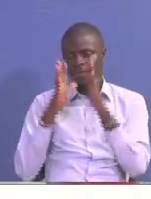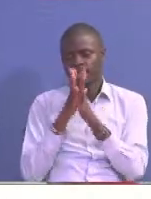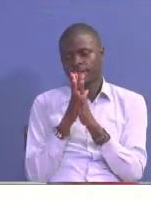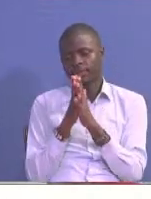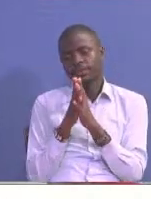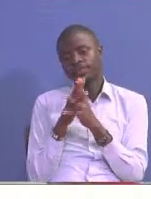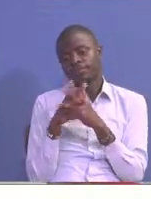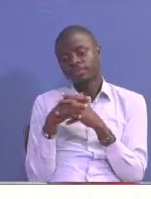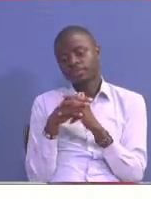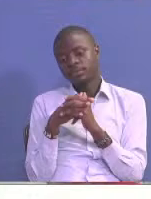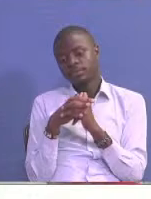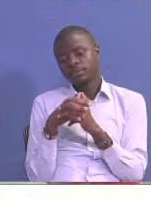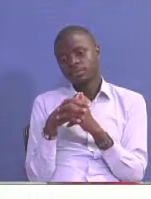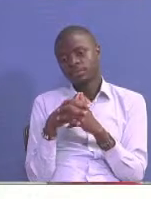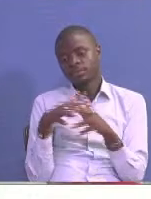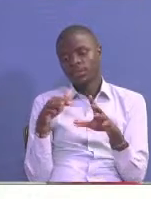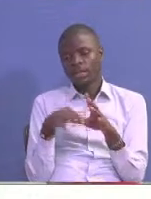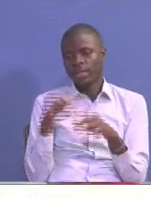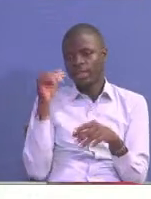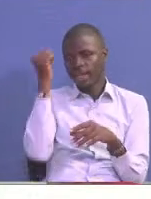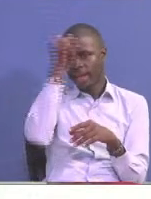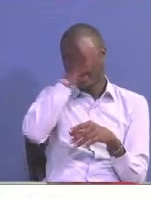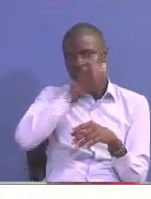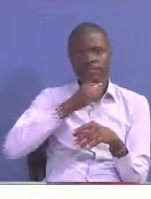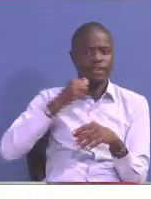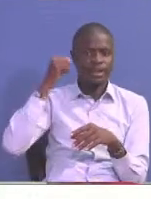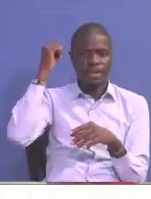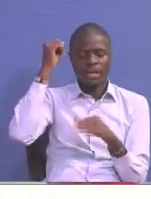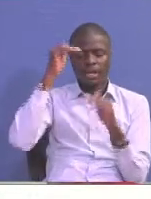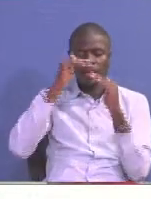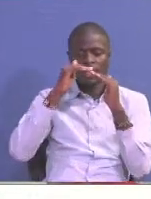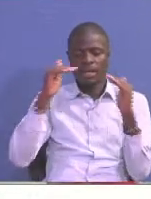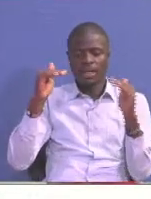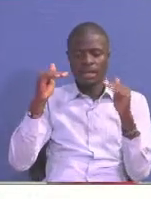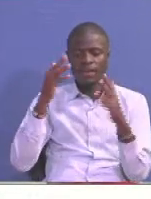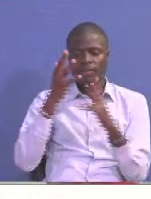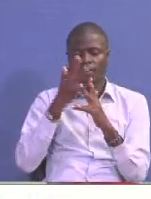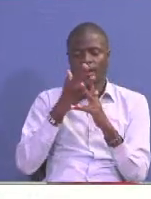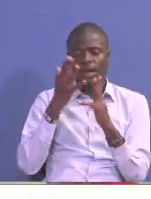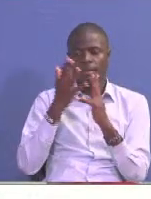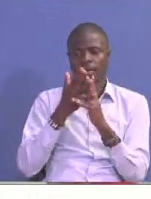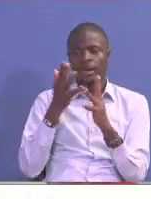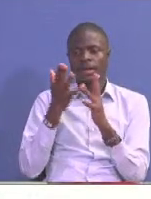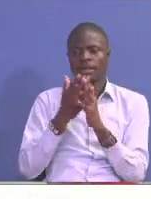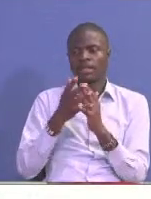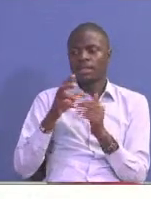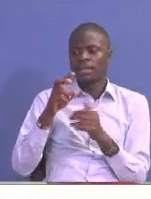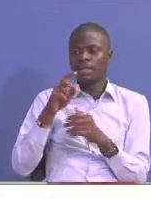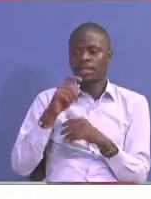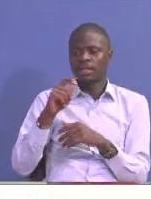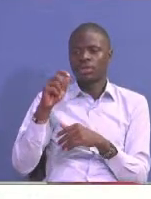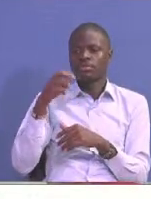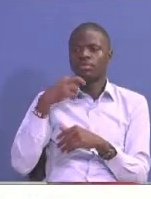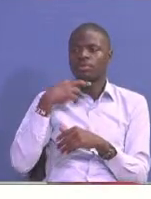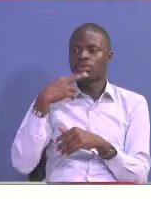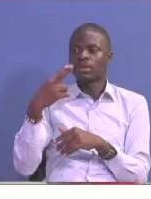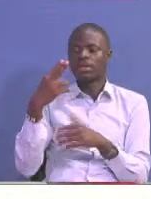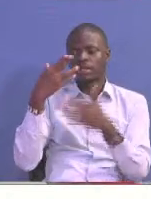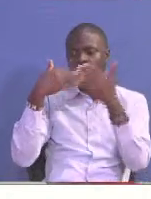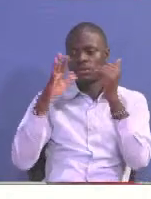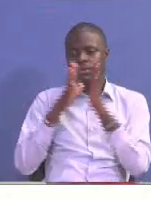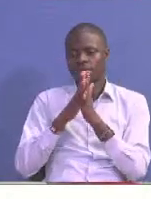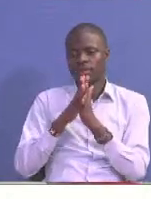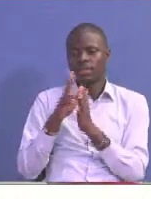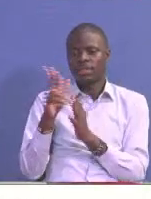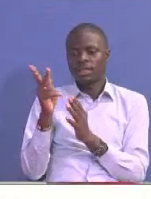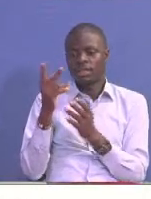At the African level, among the top 100 universities.